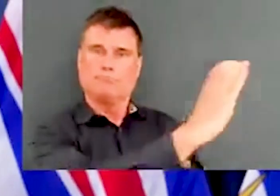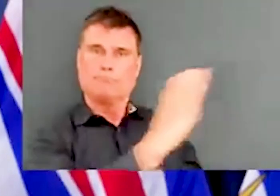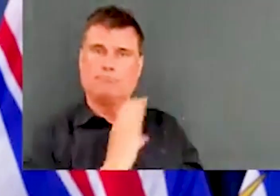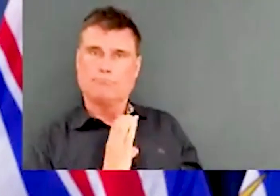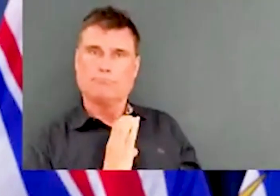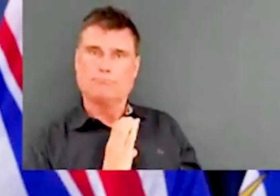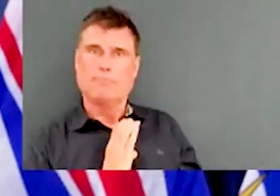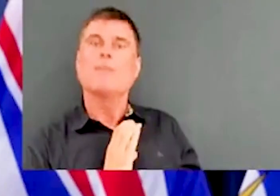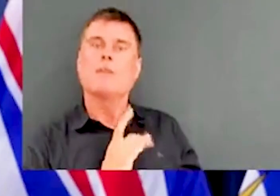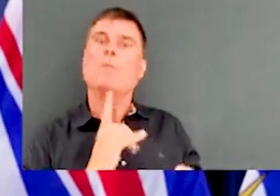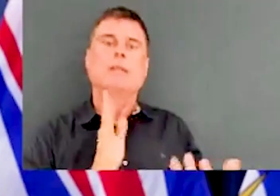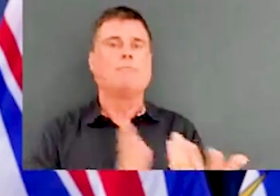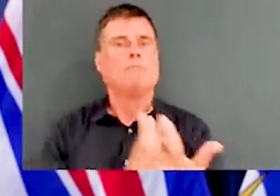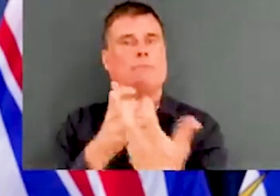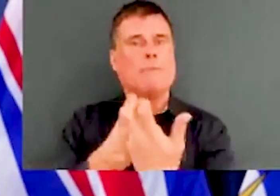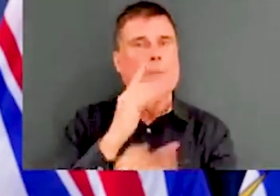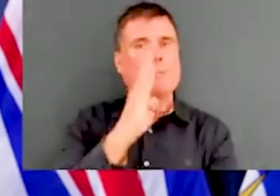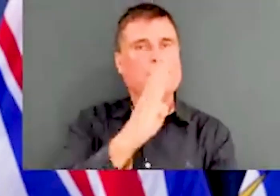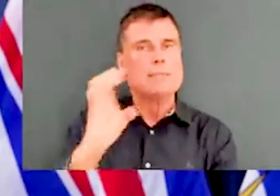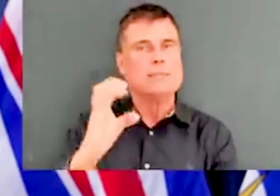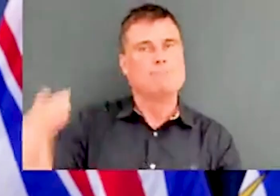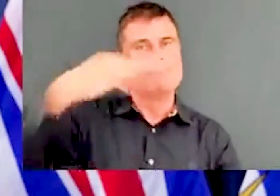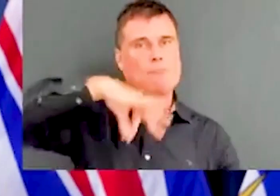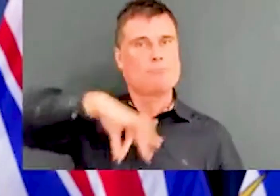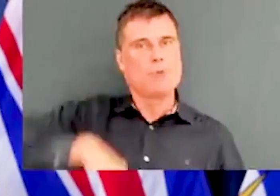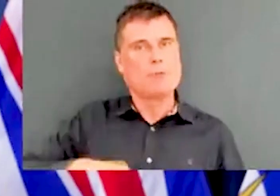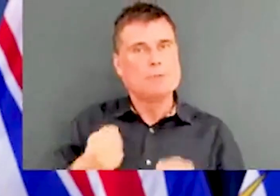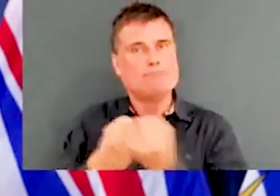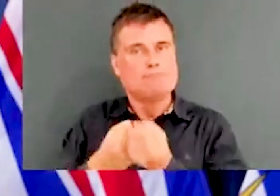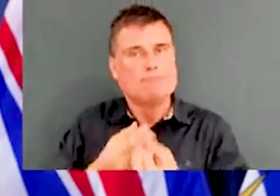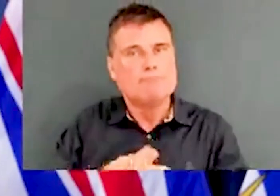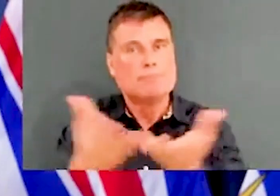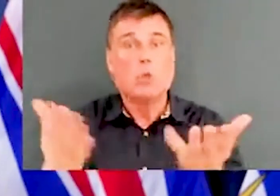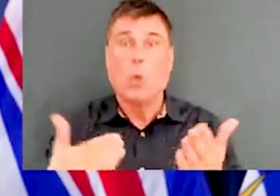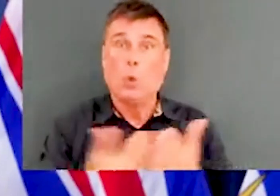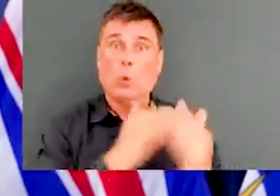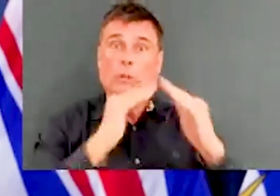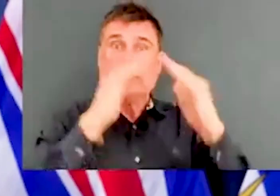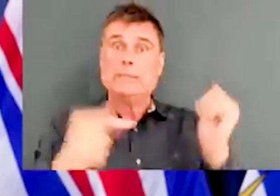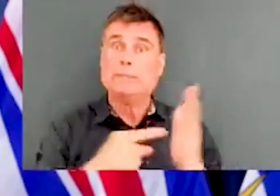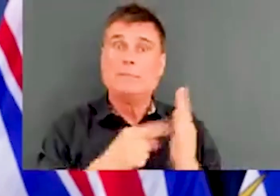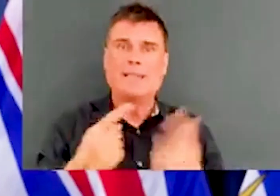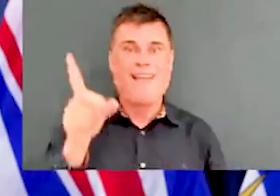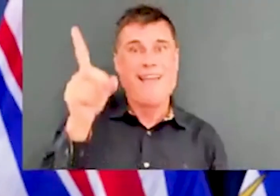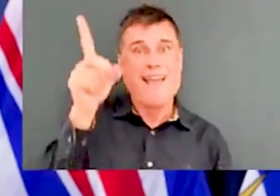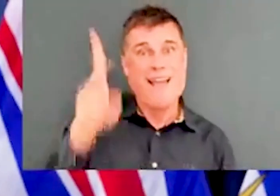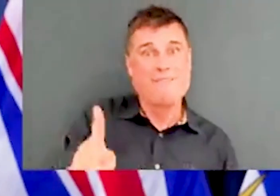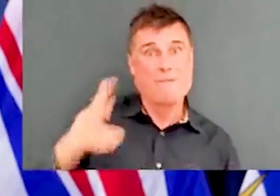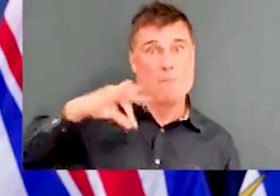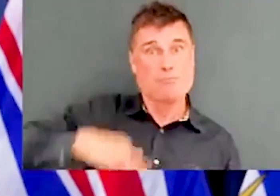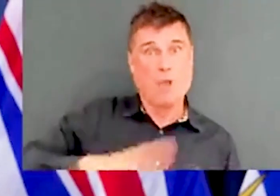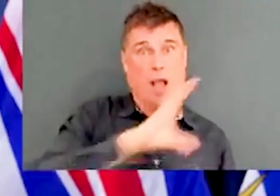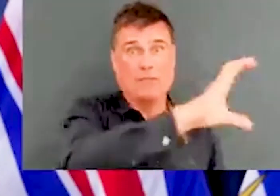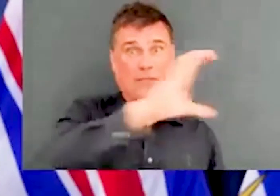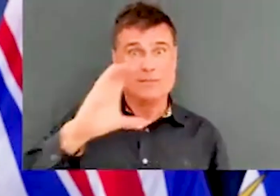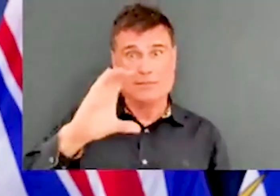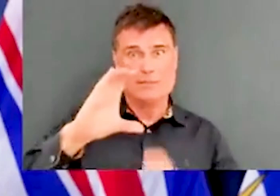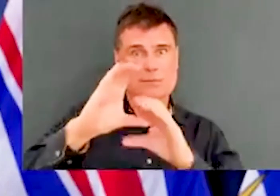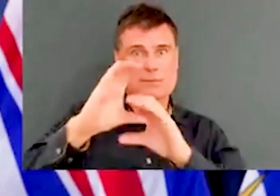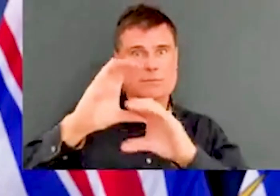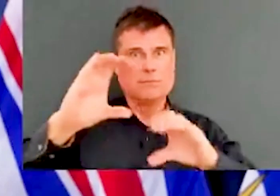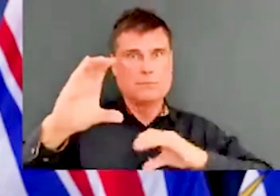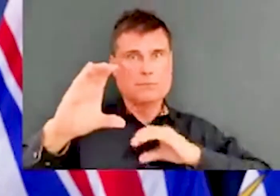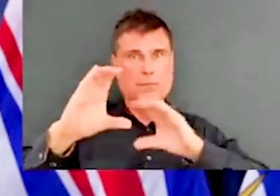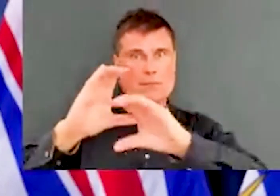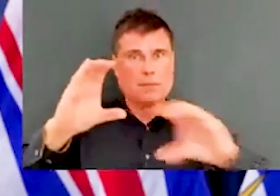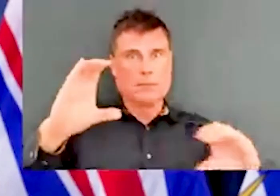return of half the profits over the life of any oil and natural gas well. These changes being made reflect the